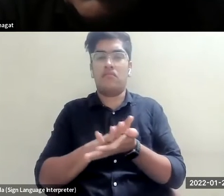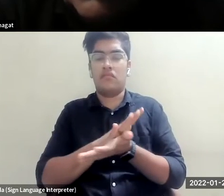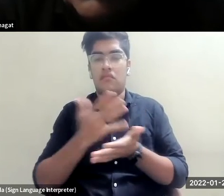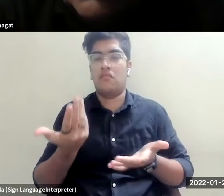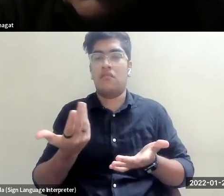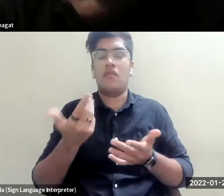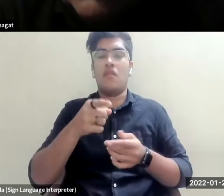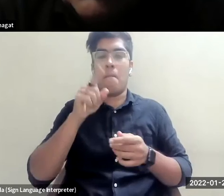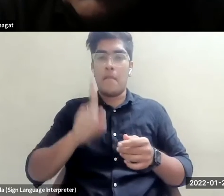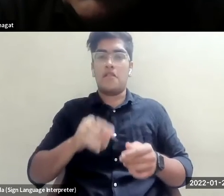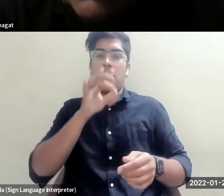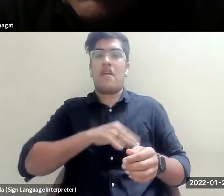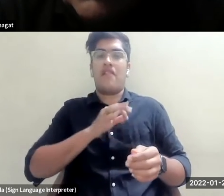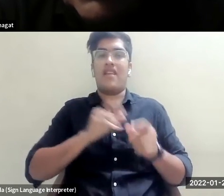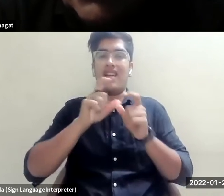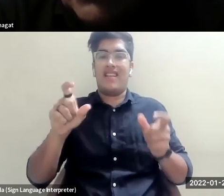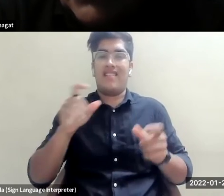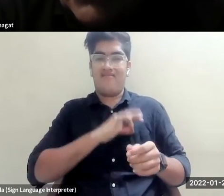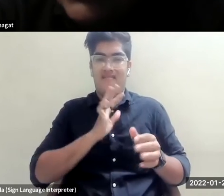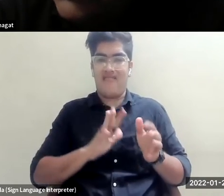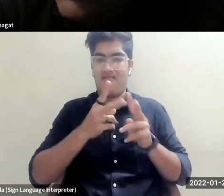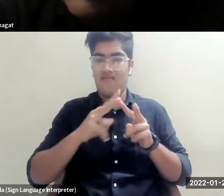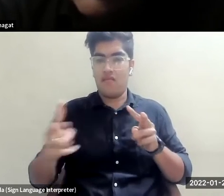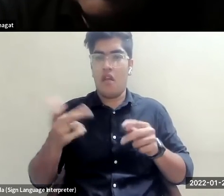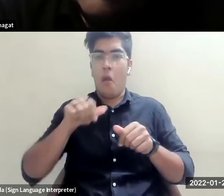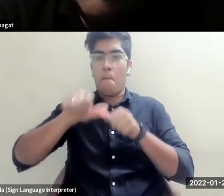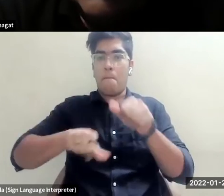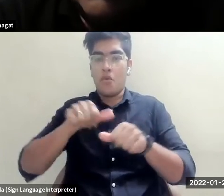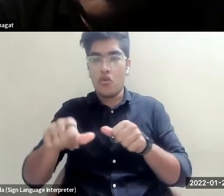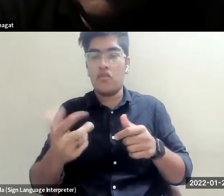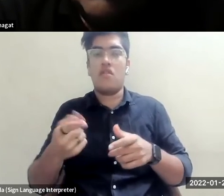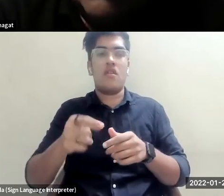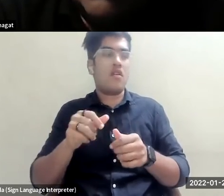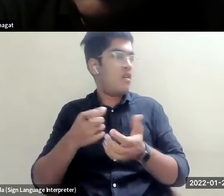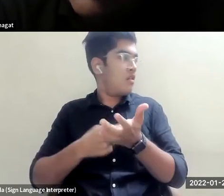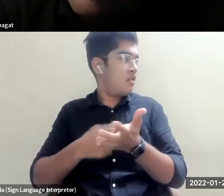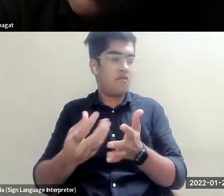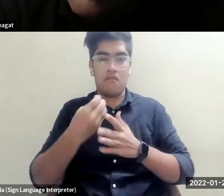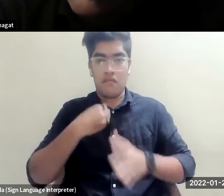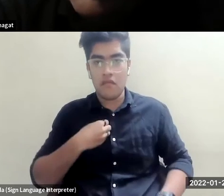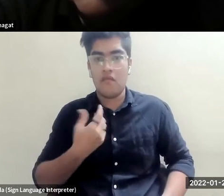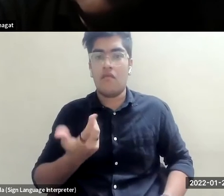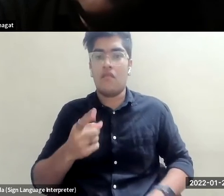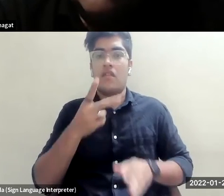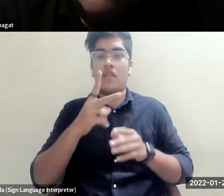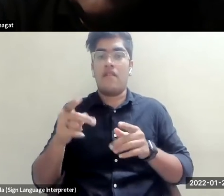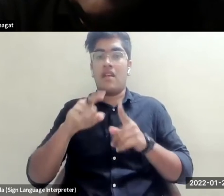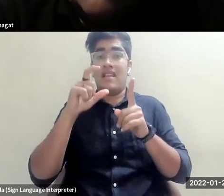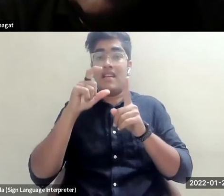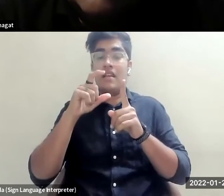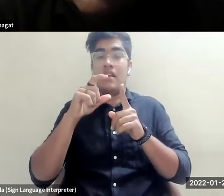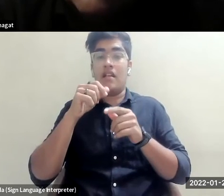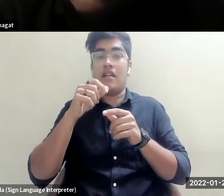clear advantages in the process and outcomes that come from including people who are affected by the decisions that affect them. Thanks,